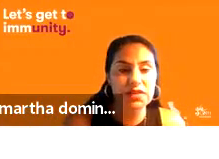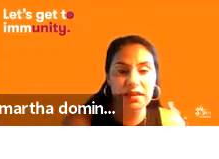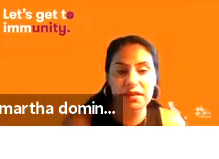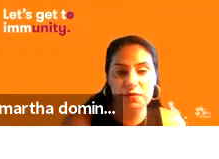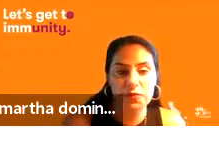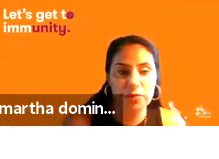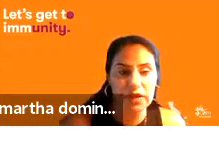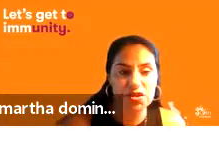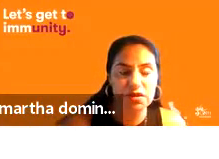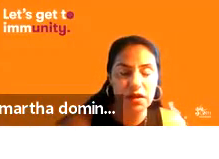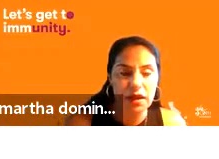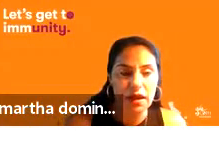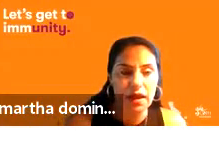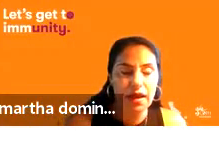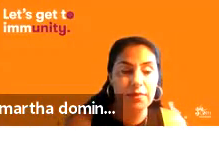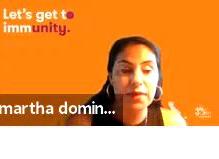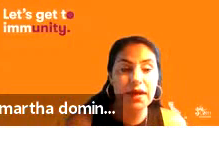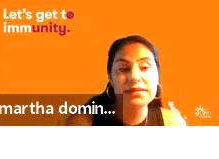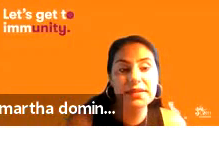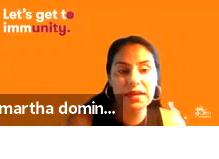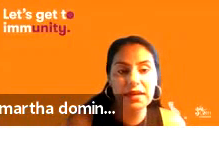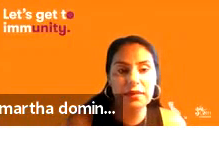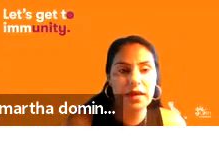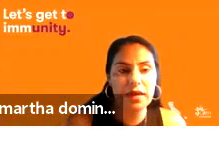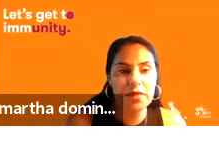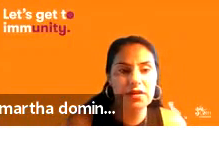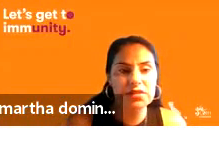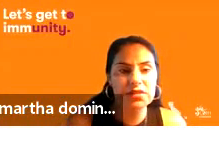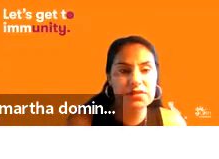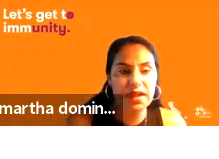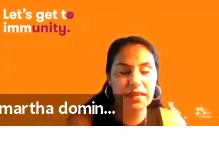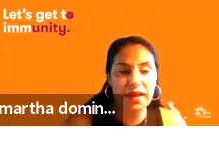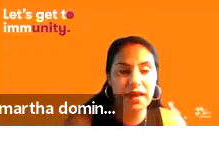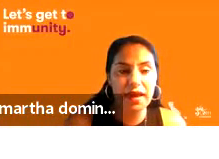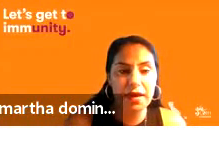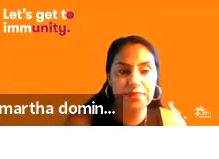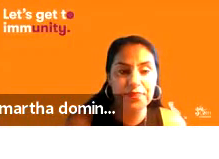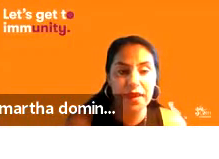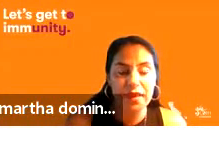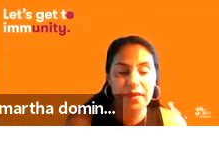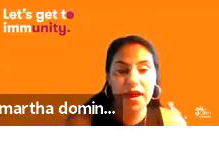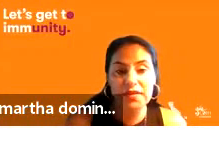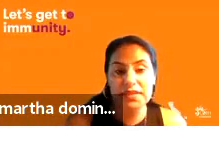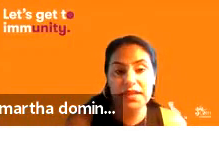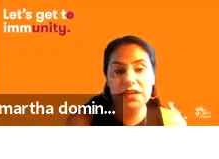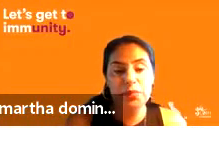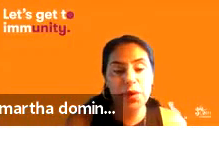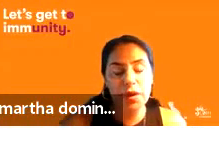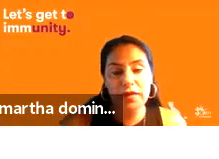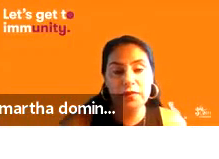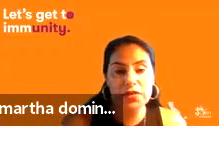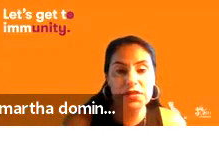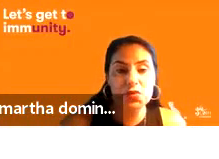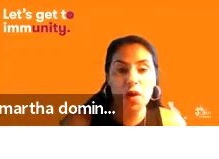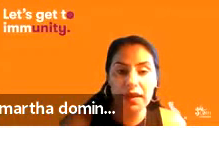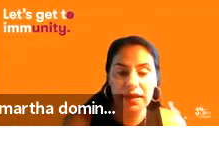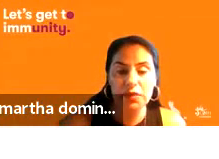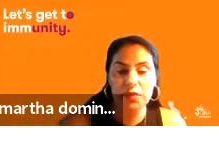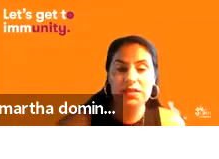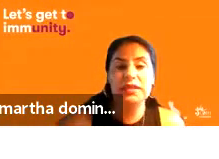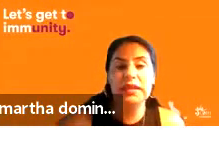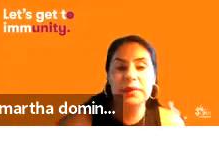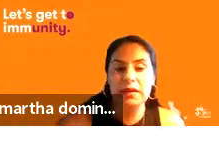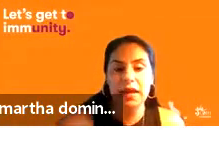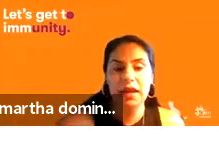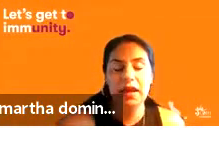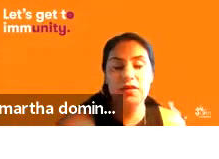really understanding that information. Undecided are still saying that they're having to get an appointment versus walk-in,